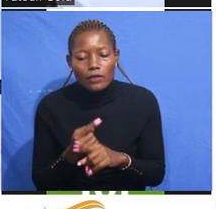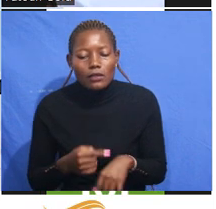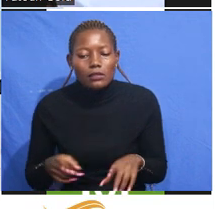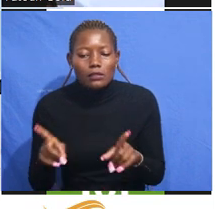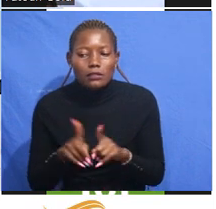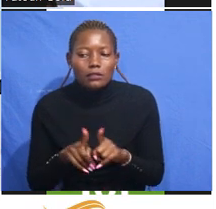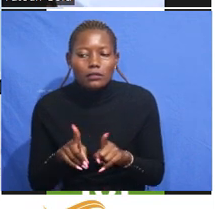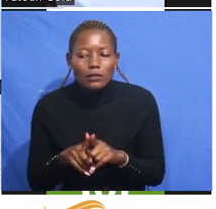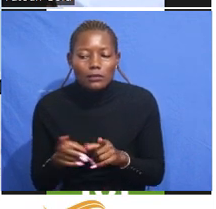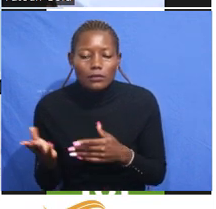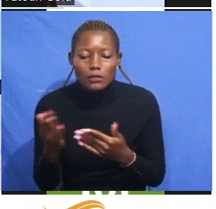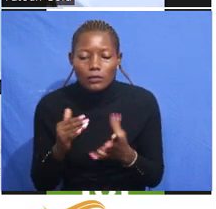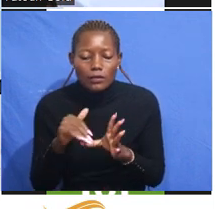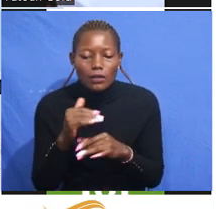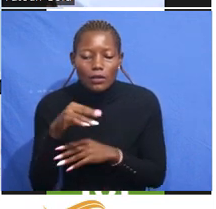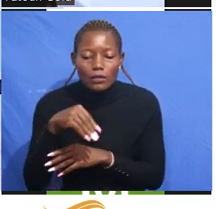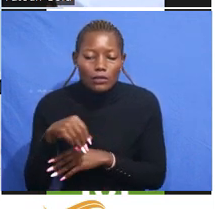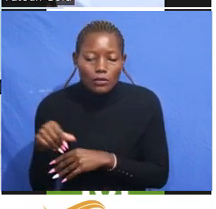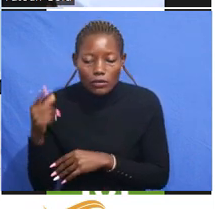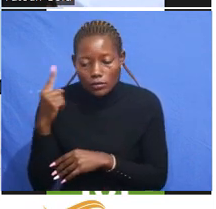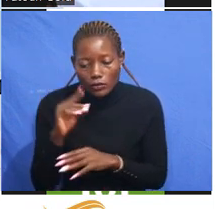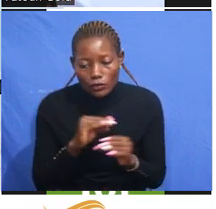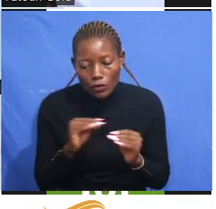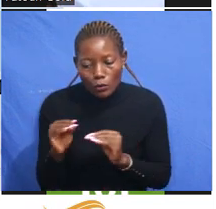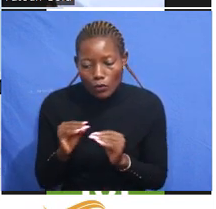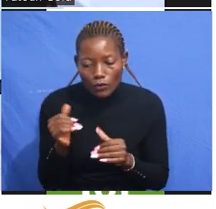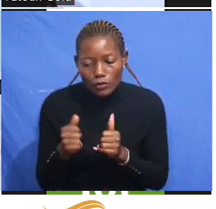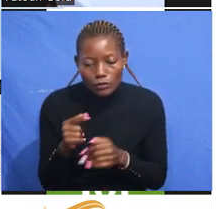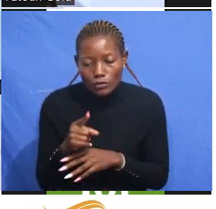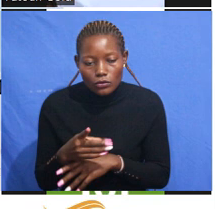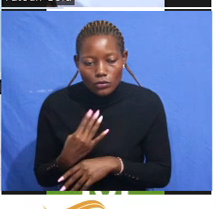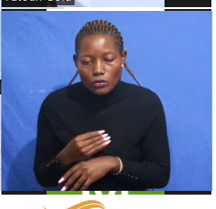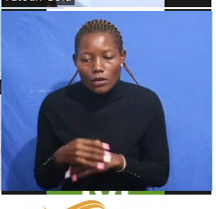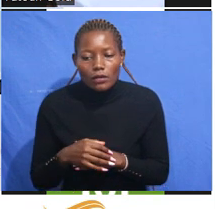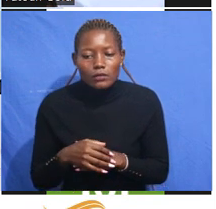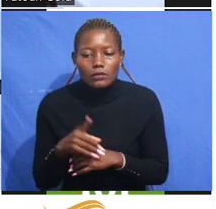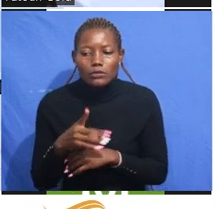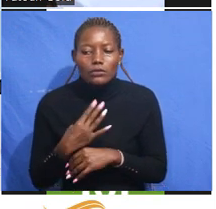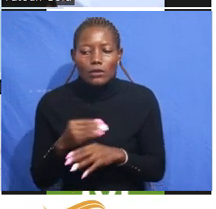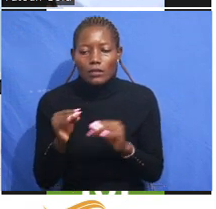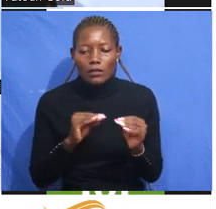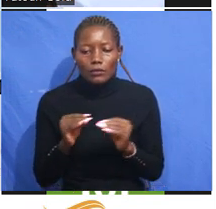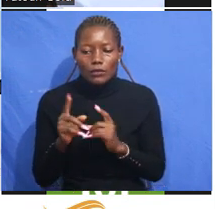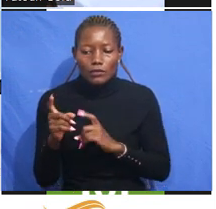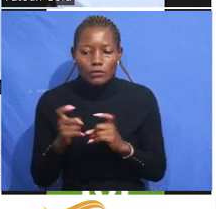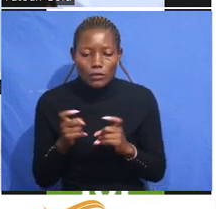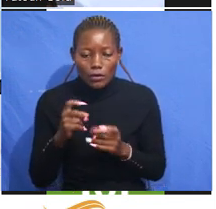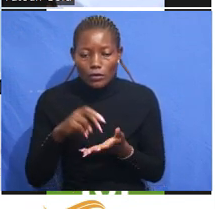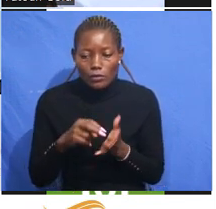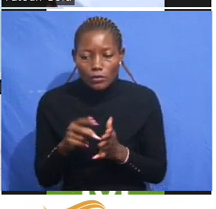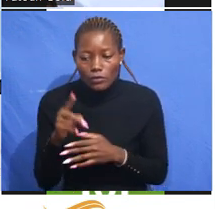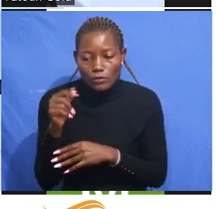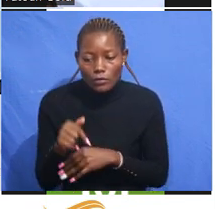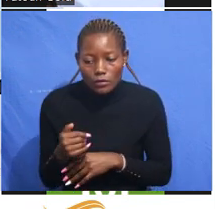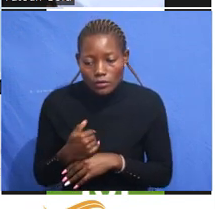bring out that quality of movement that you want. You want that movement to be controlled. So you must have an agonist, you must